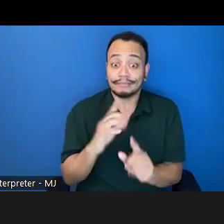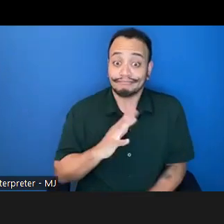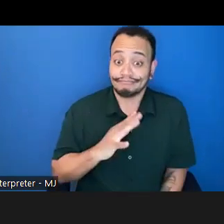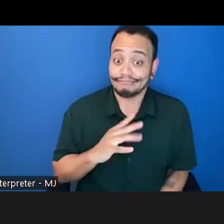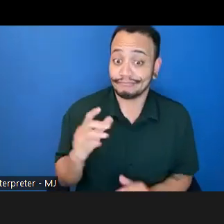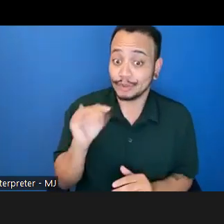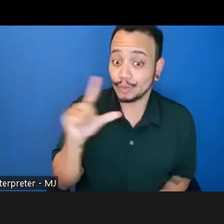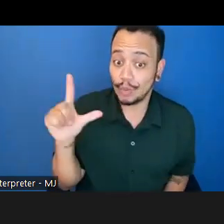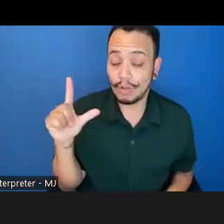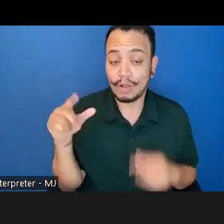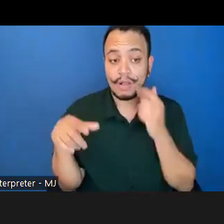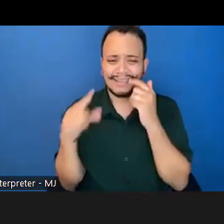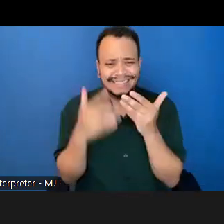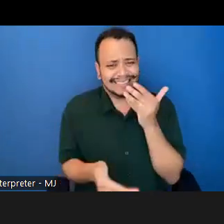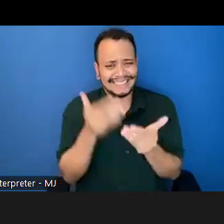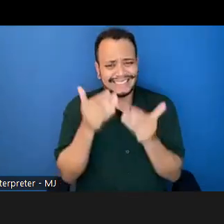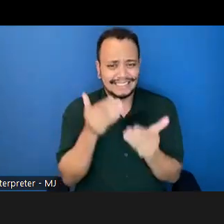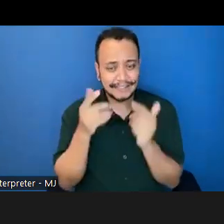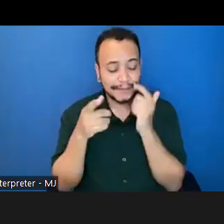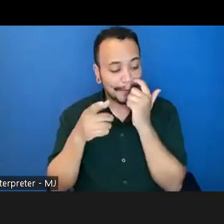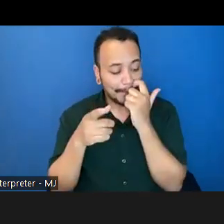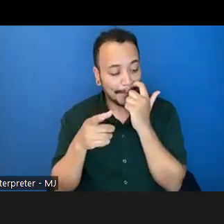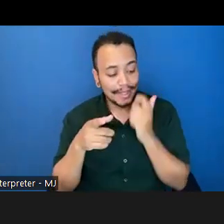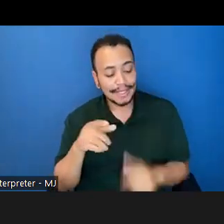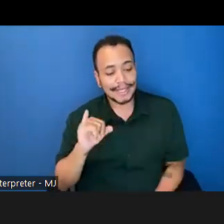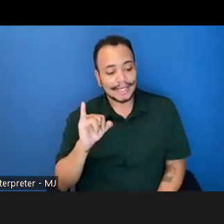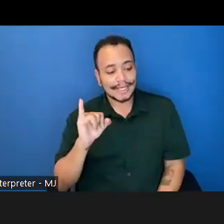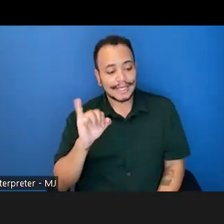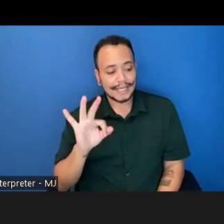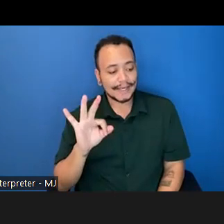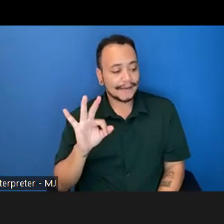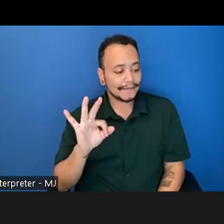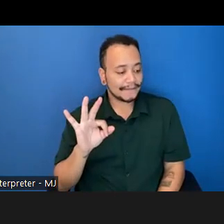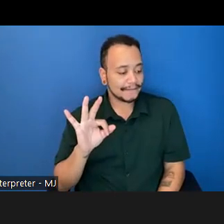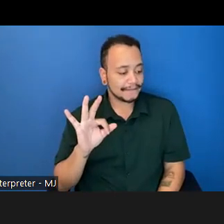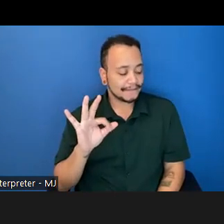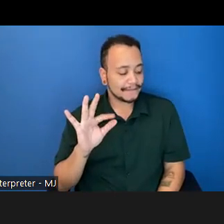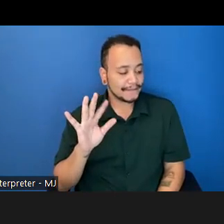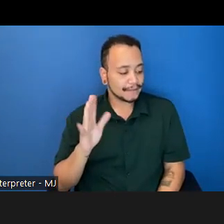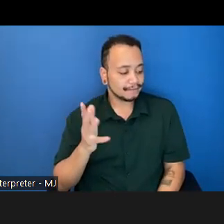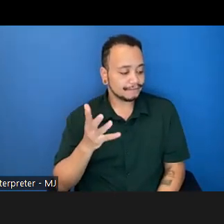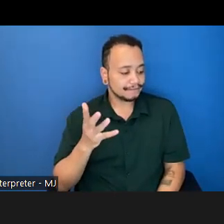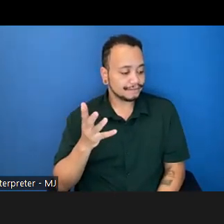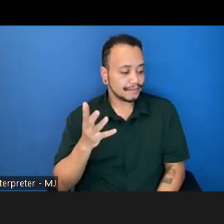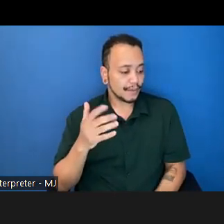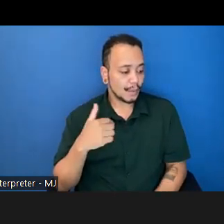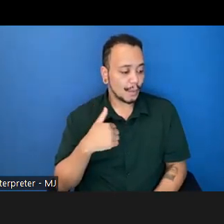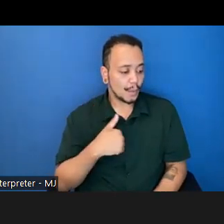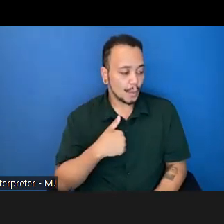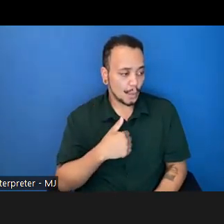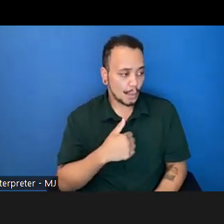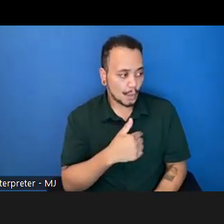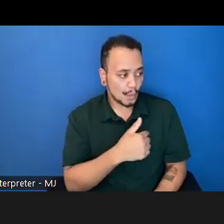and based on the concept that if we are someplace, we naturally or